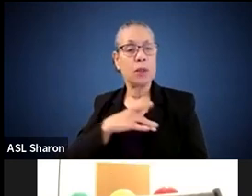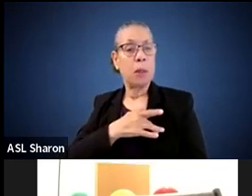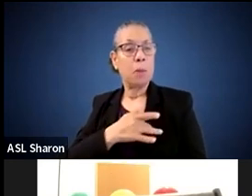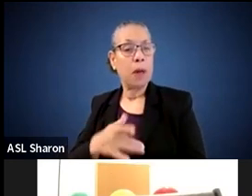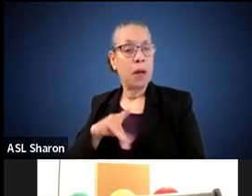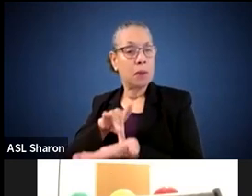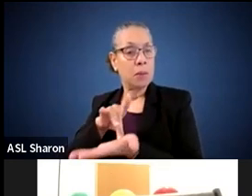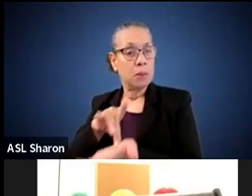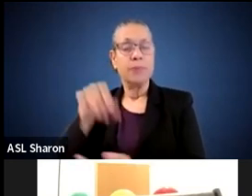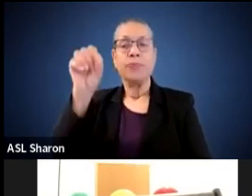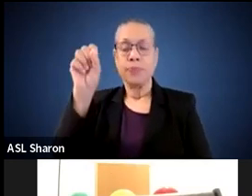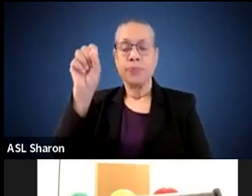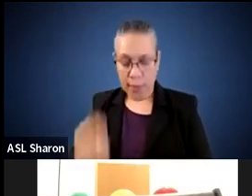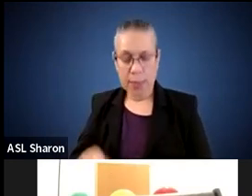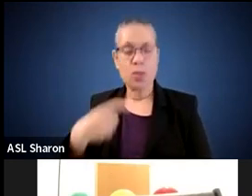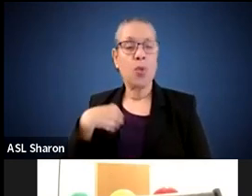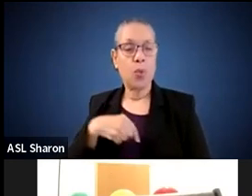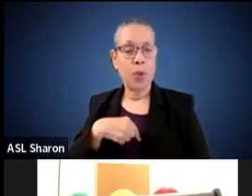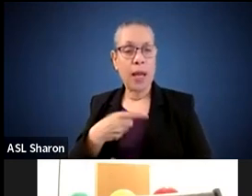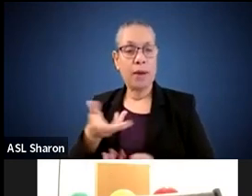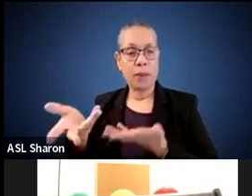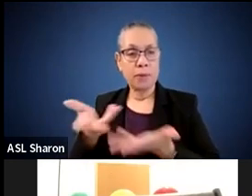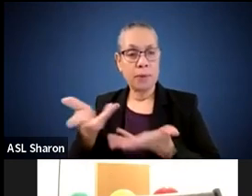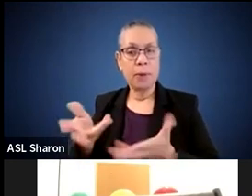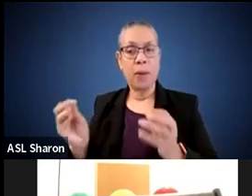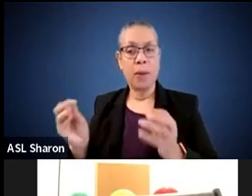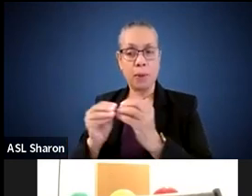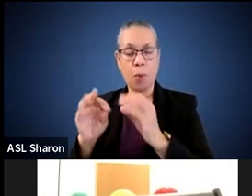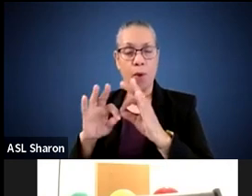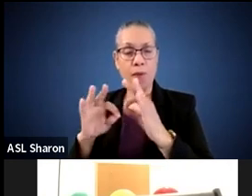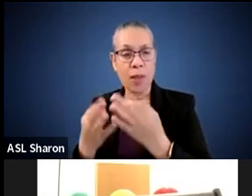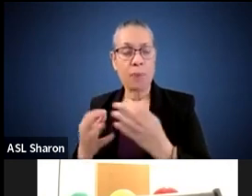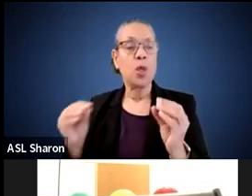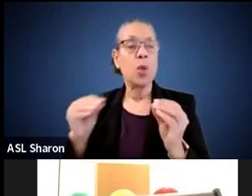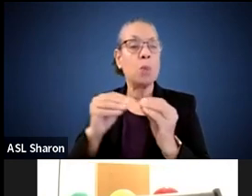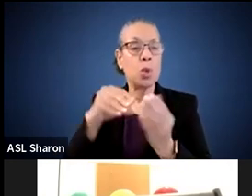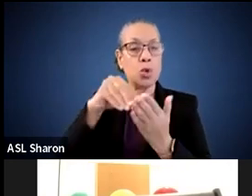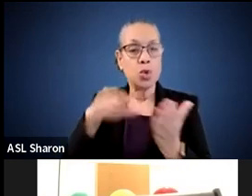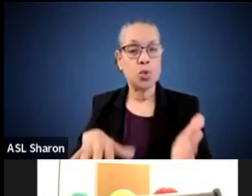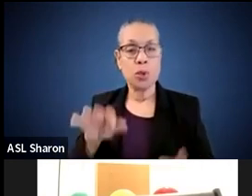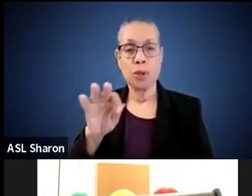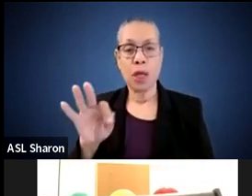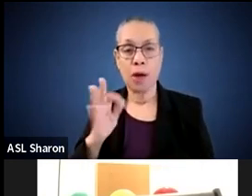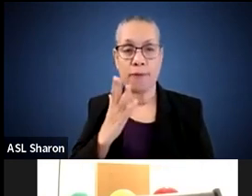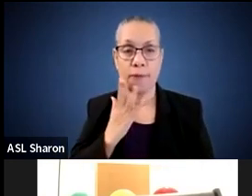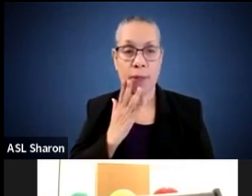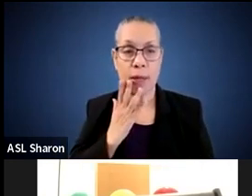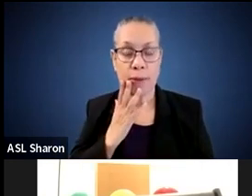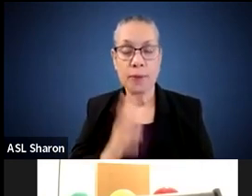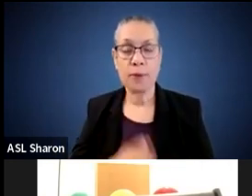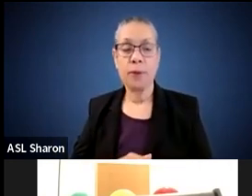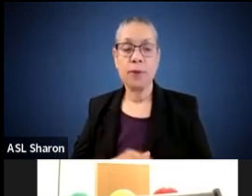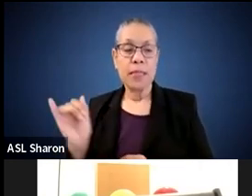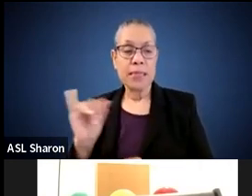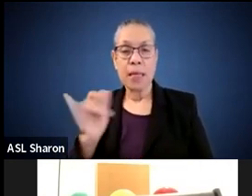point yes we have been able to engage more families or more students of color and as Dr Tavares